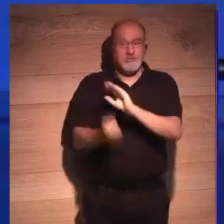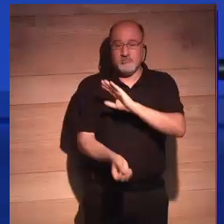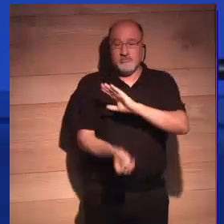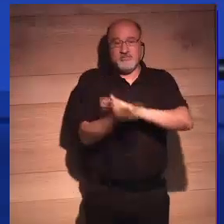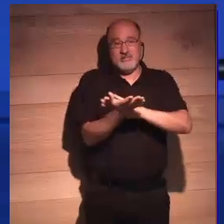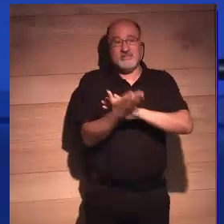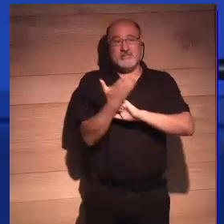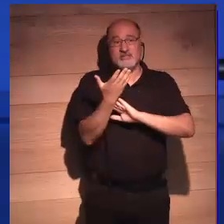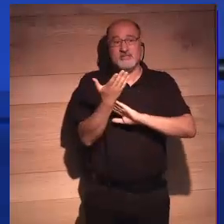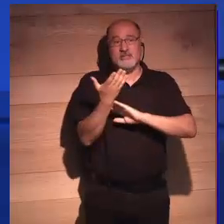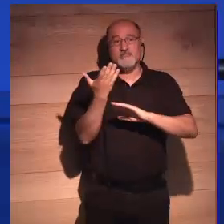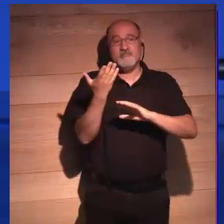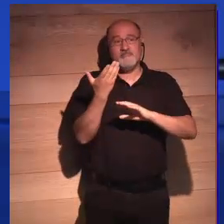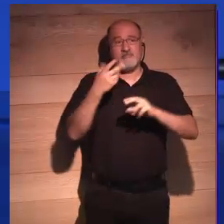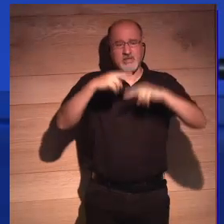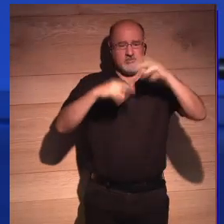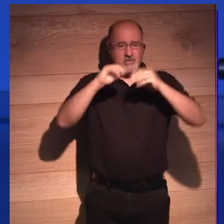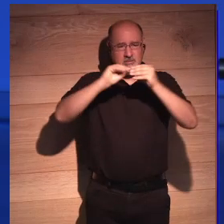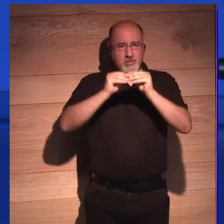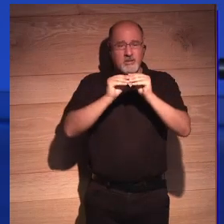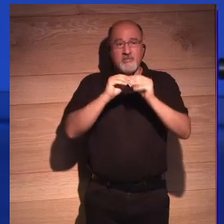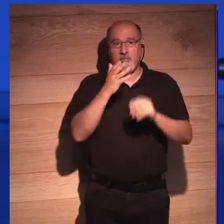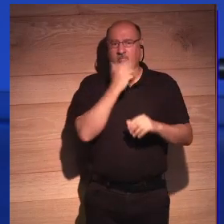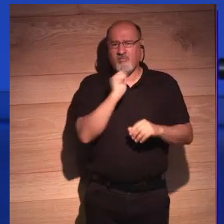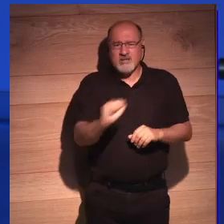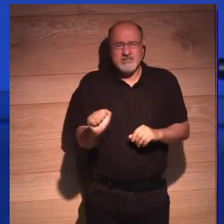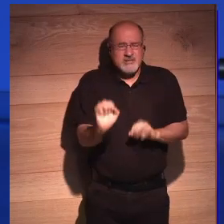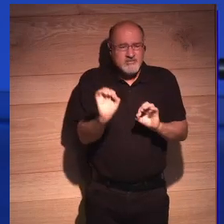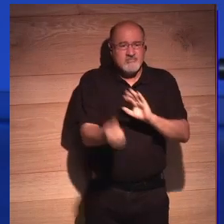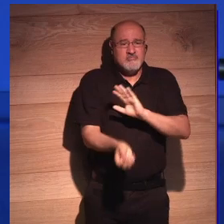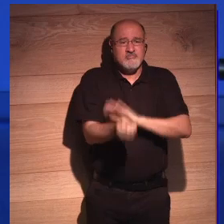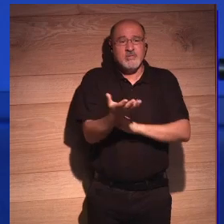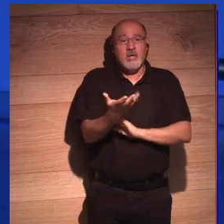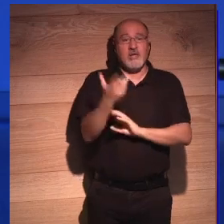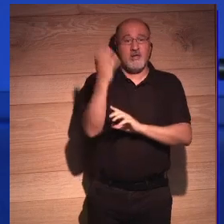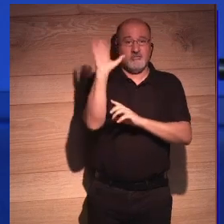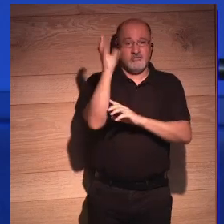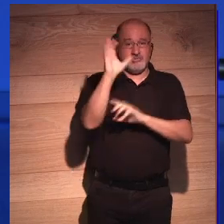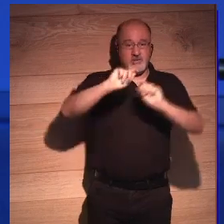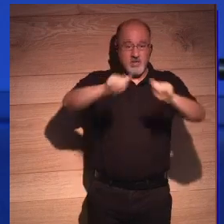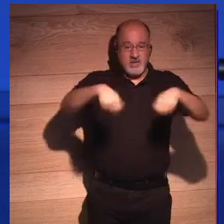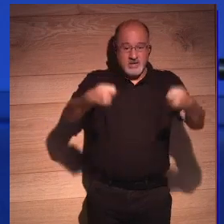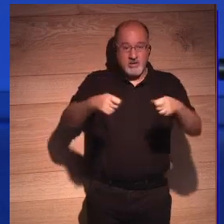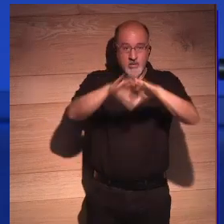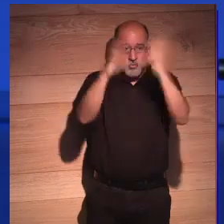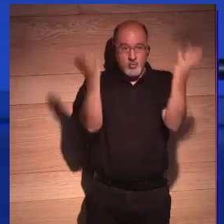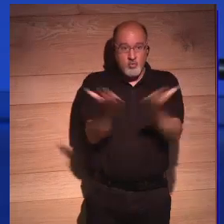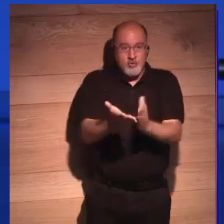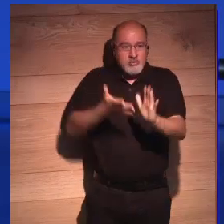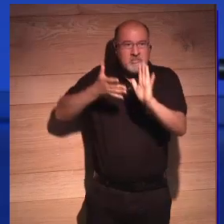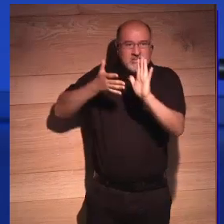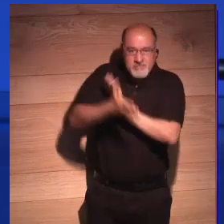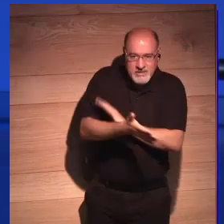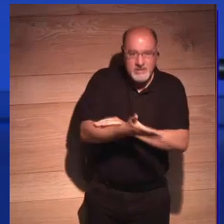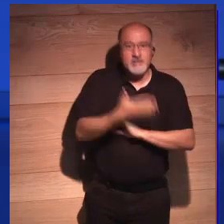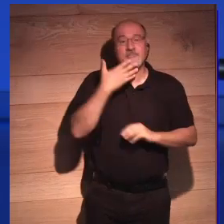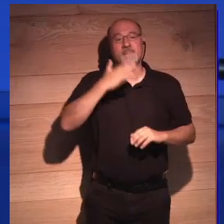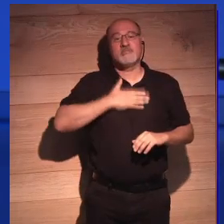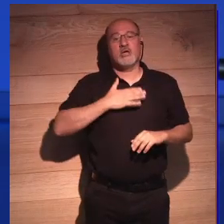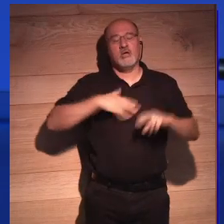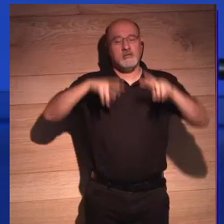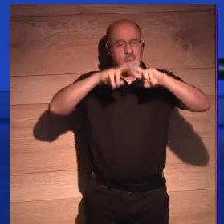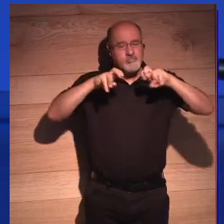work in order to create fascinating facilities that talk about the environment and then our world.